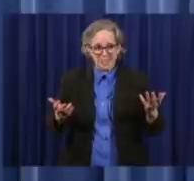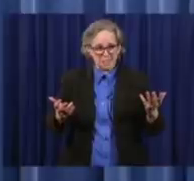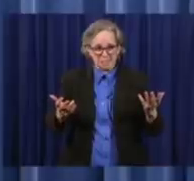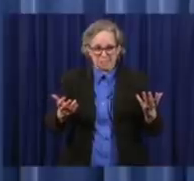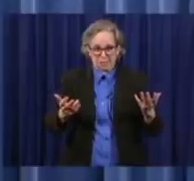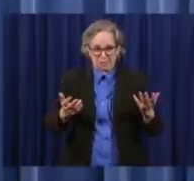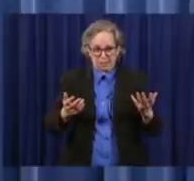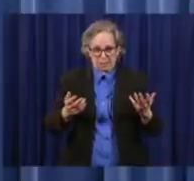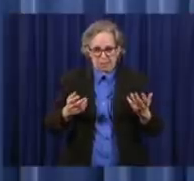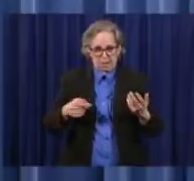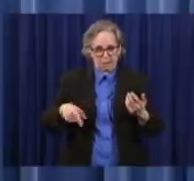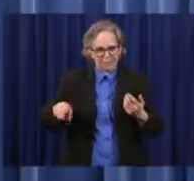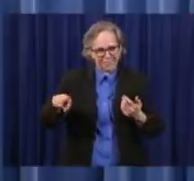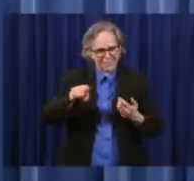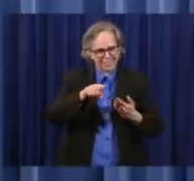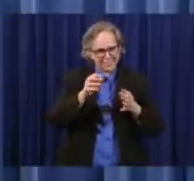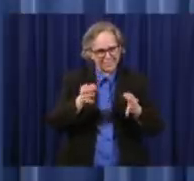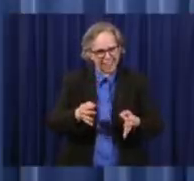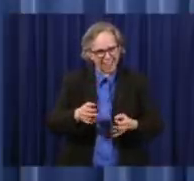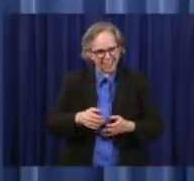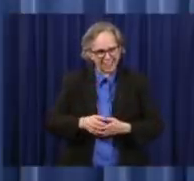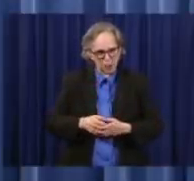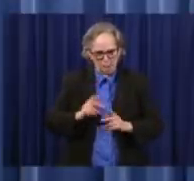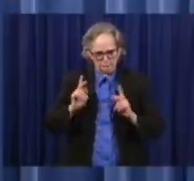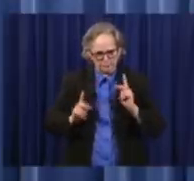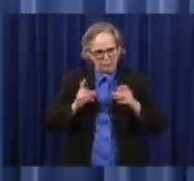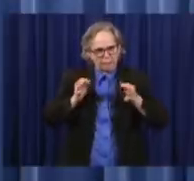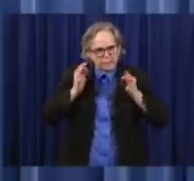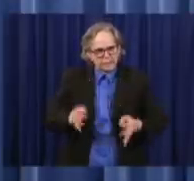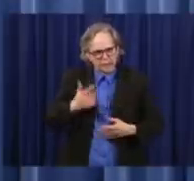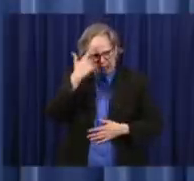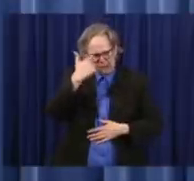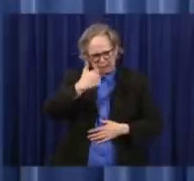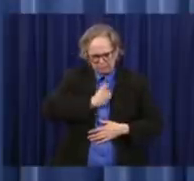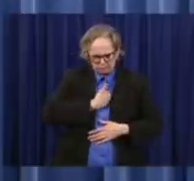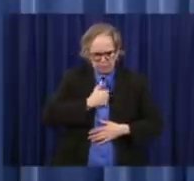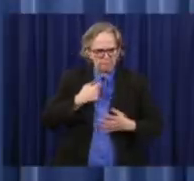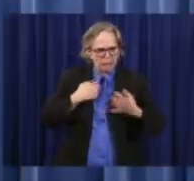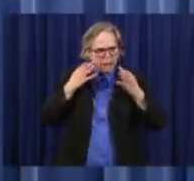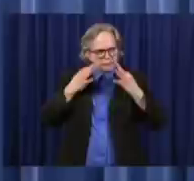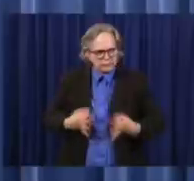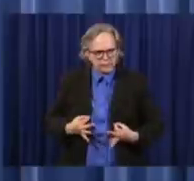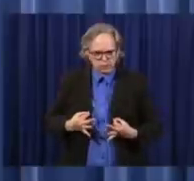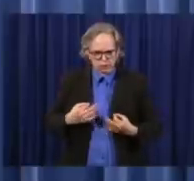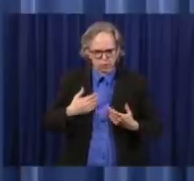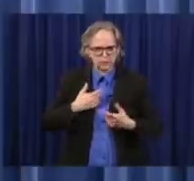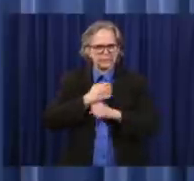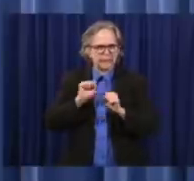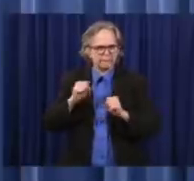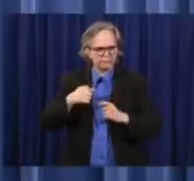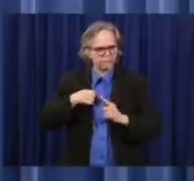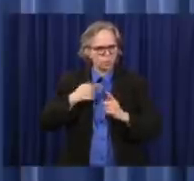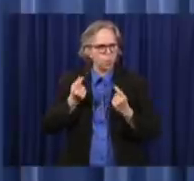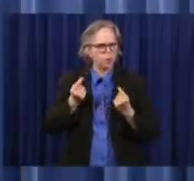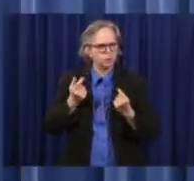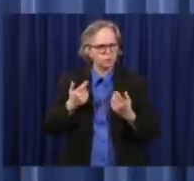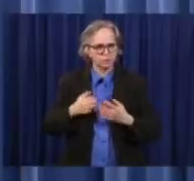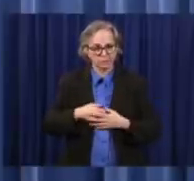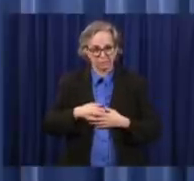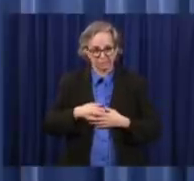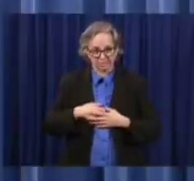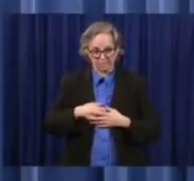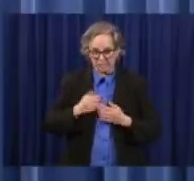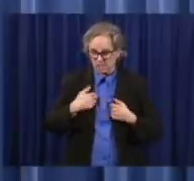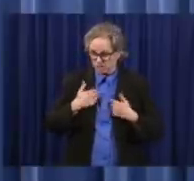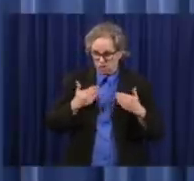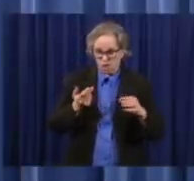decisions, and that people are going to have to make judgments on their own. In a lot of cases, do I get in the car? Do I